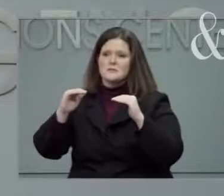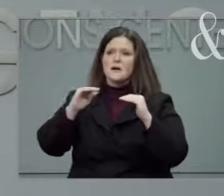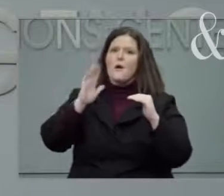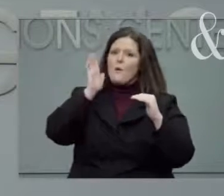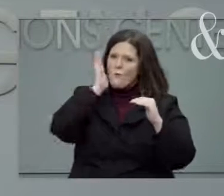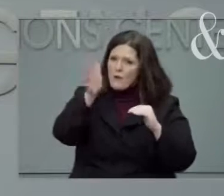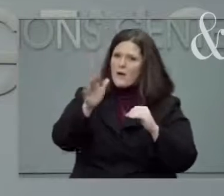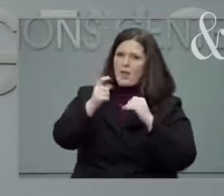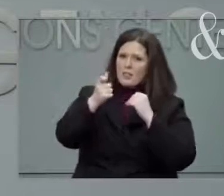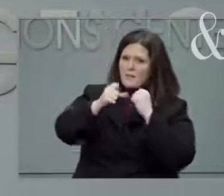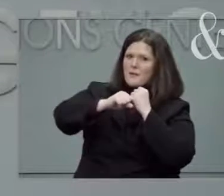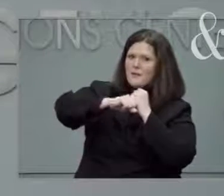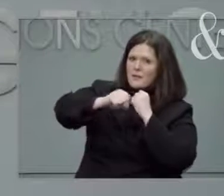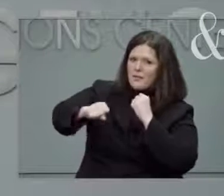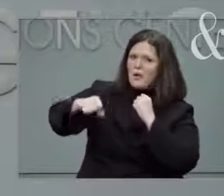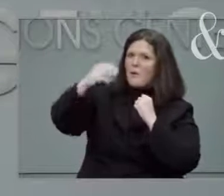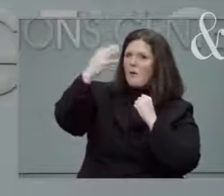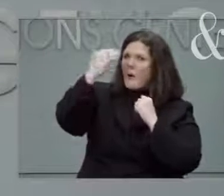limited. Thanks.